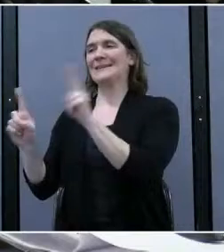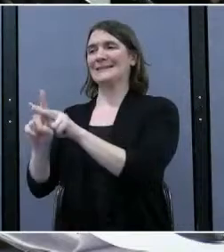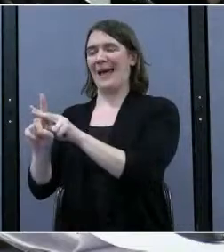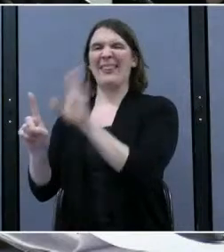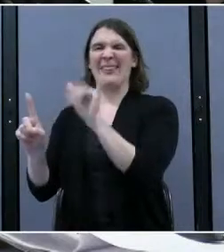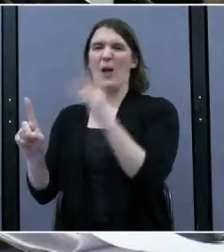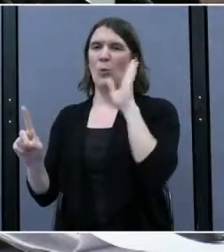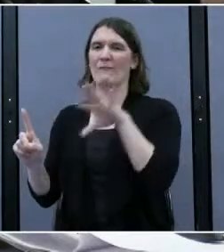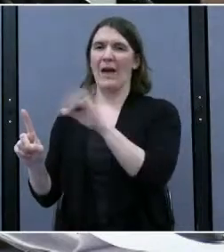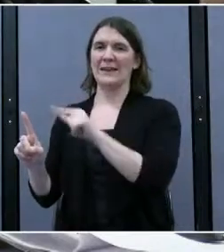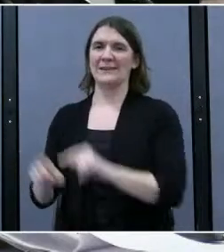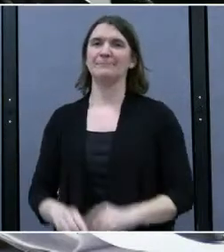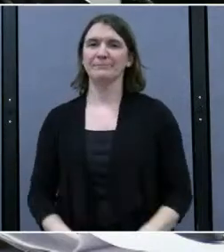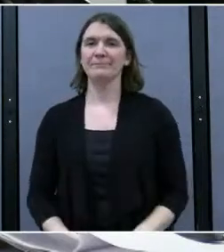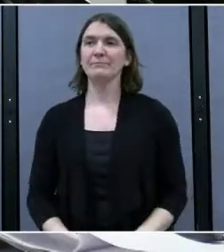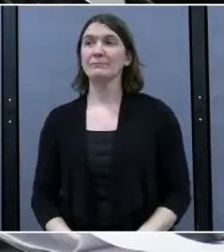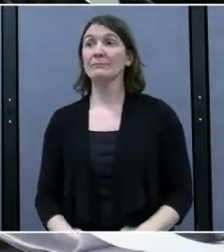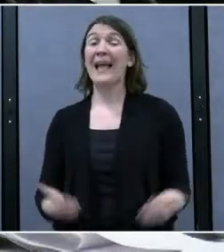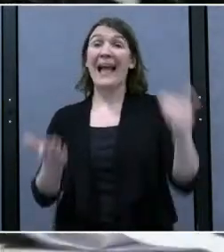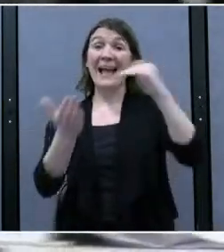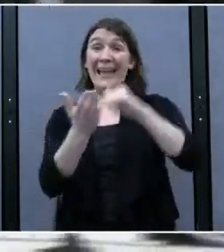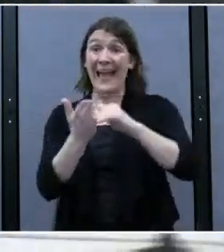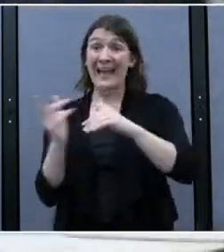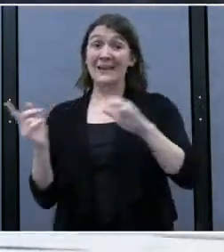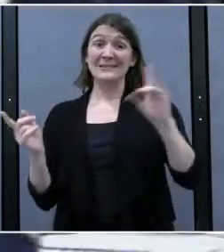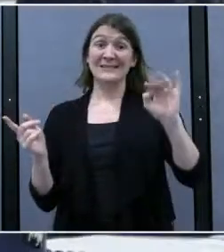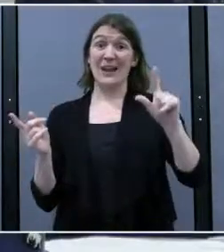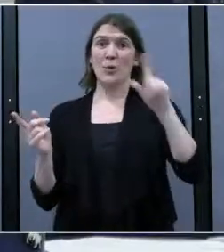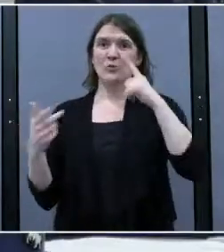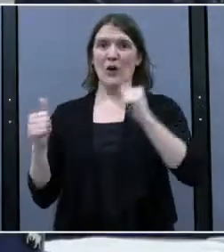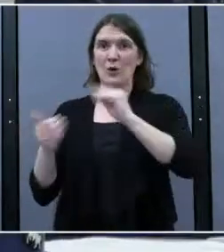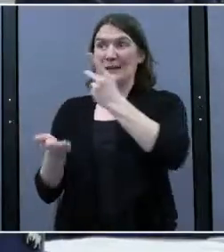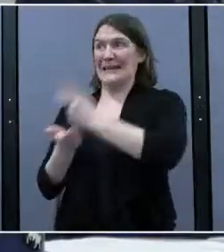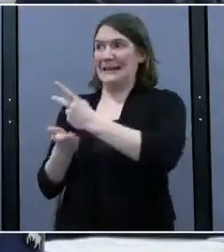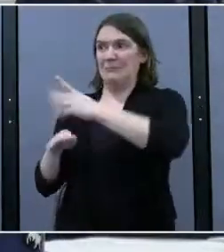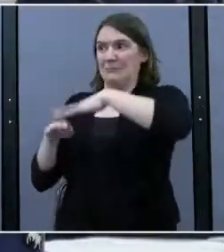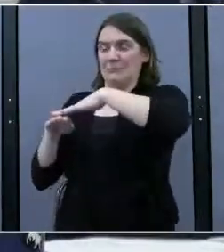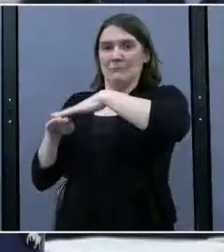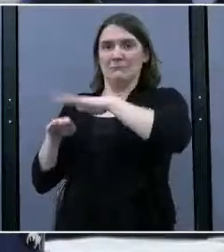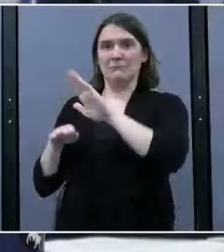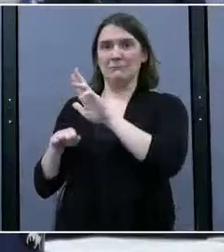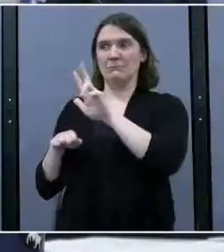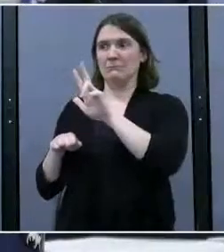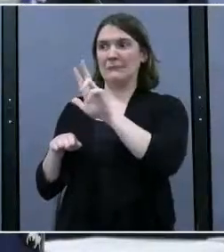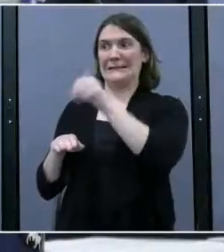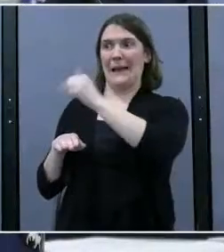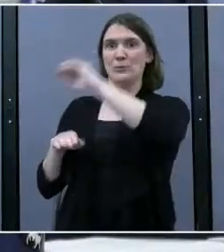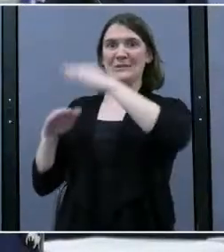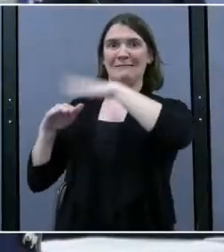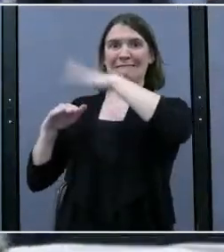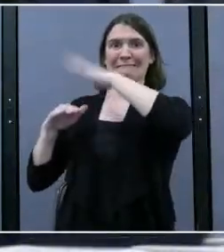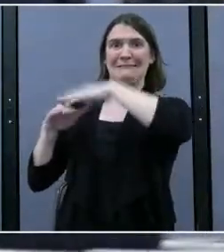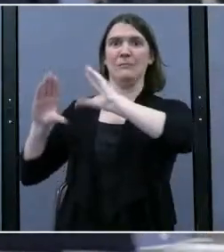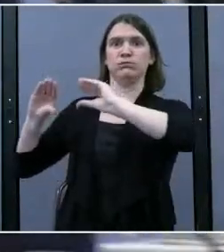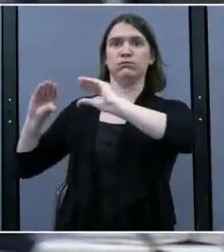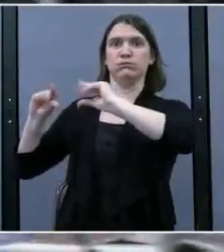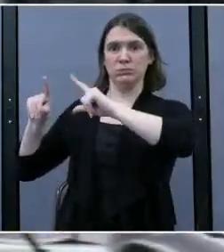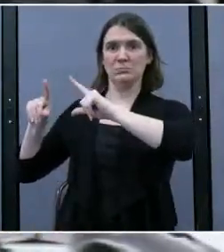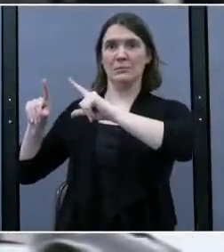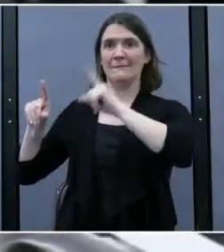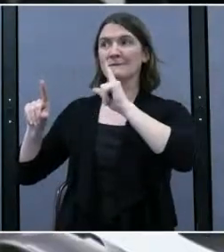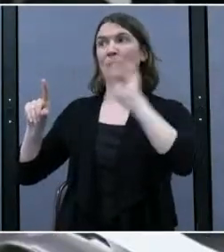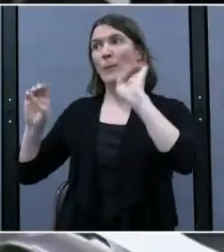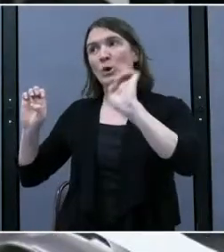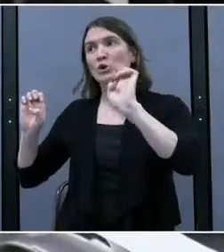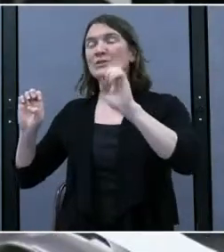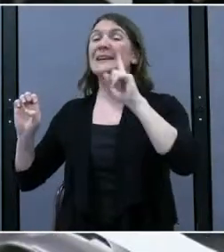balance. Which is why there's been a kind of like attempt at keeping that at a certain level. Yeah, which it's